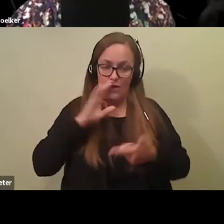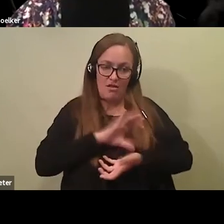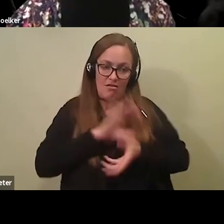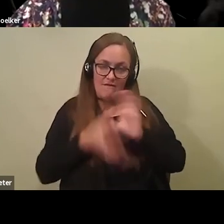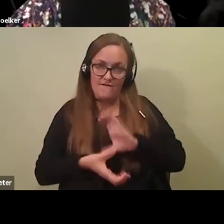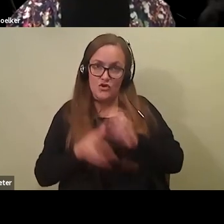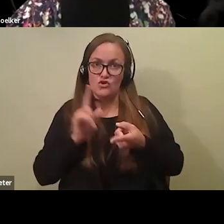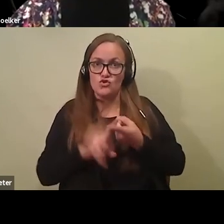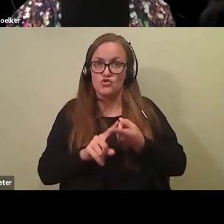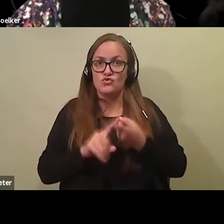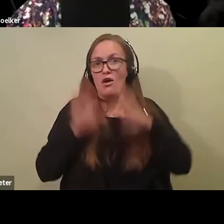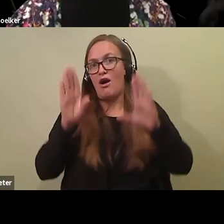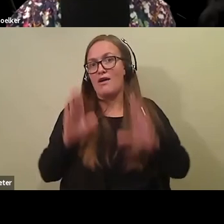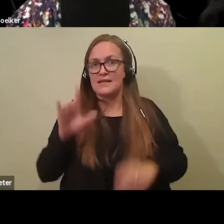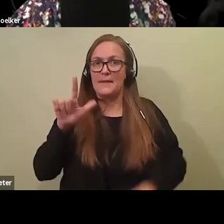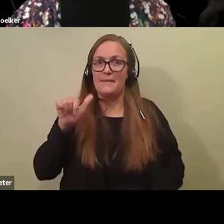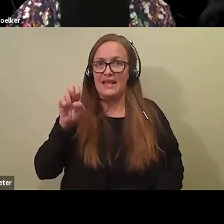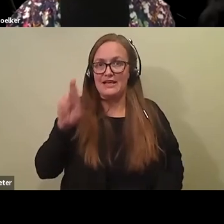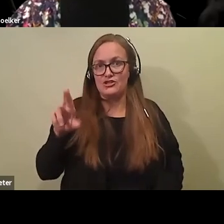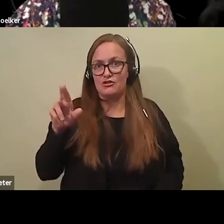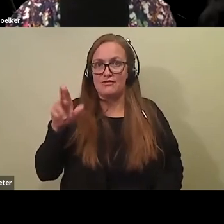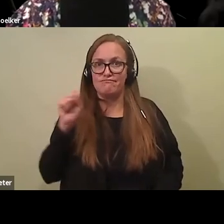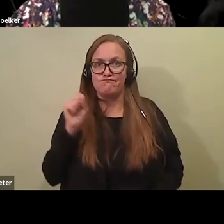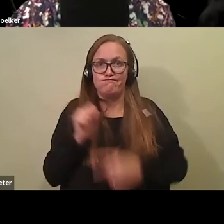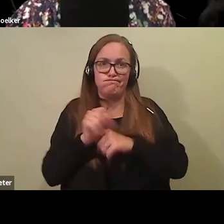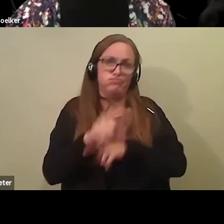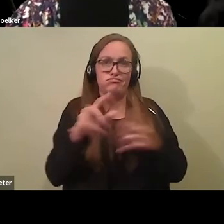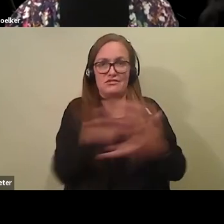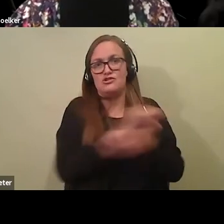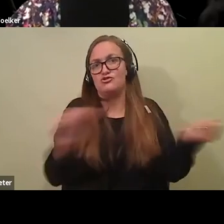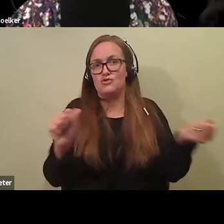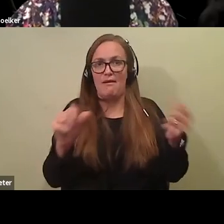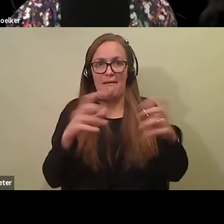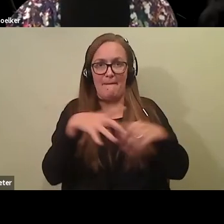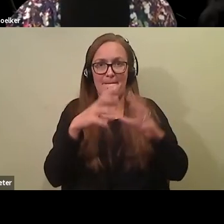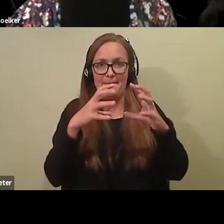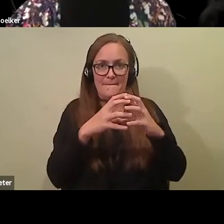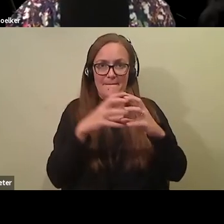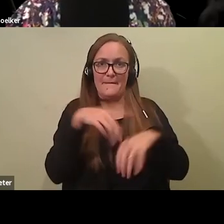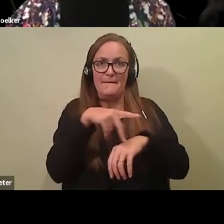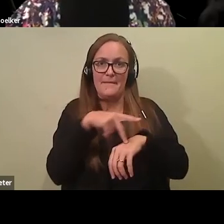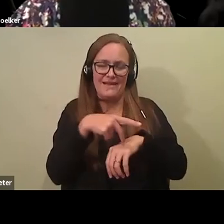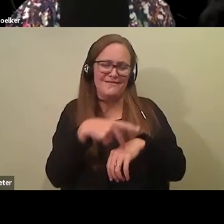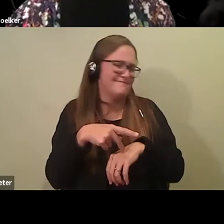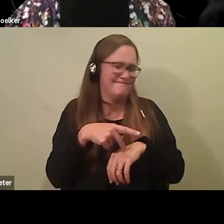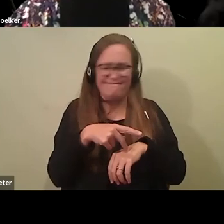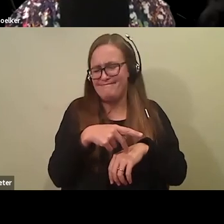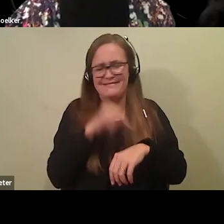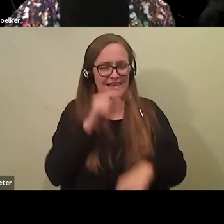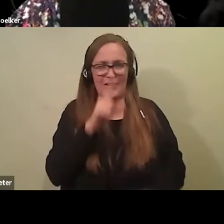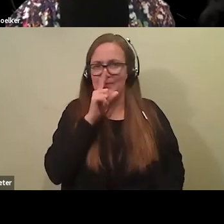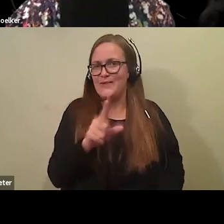some awesome laser pulse and then send it, and that'll destroy it, right? And even that is unrealistic, because the problem